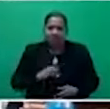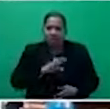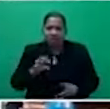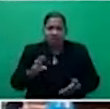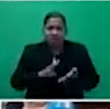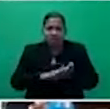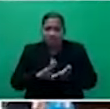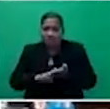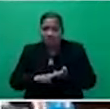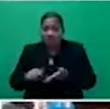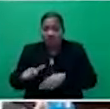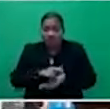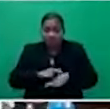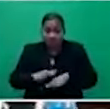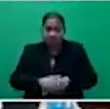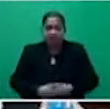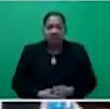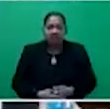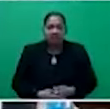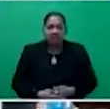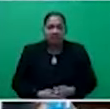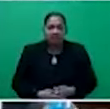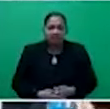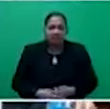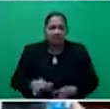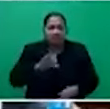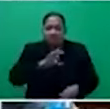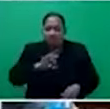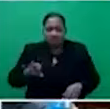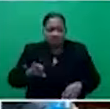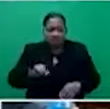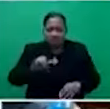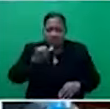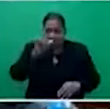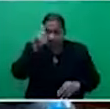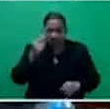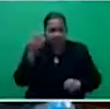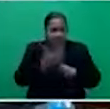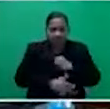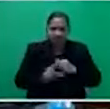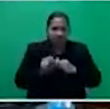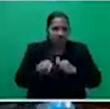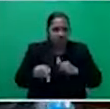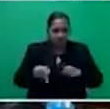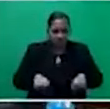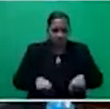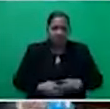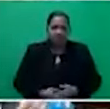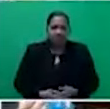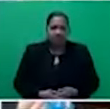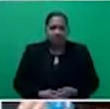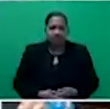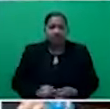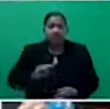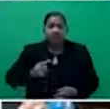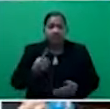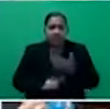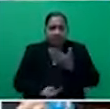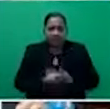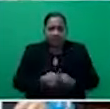ever alienated, legally or illegally, by Indo Fijians in this country. Yet, Mr. Speaker, sir, they are seen as a